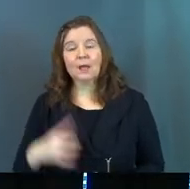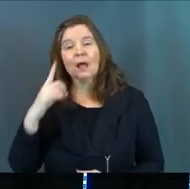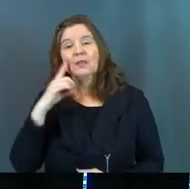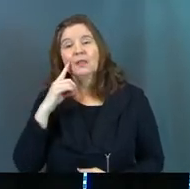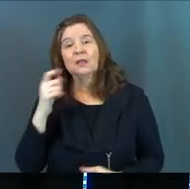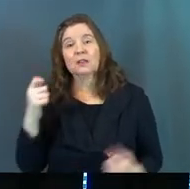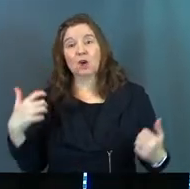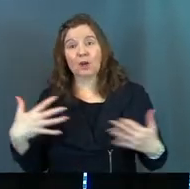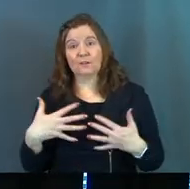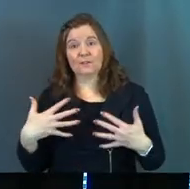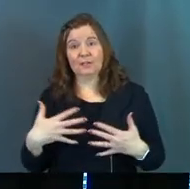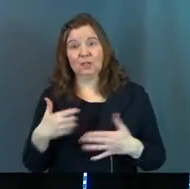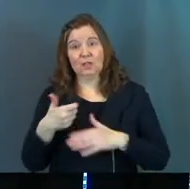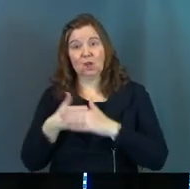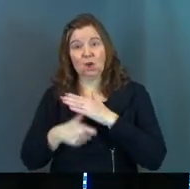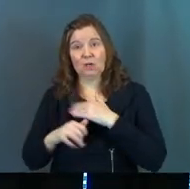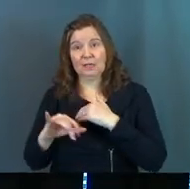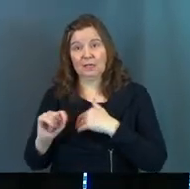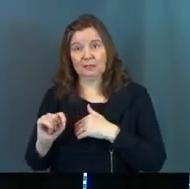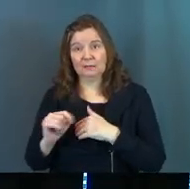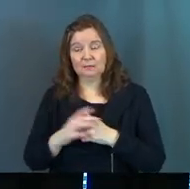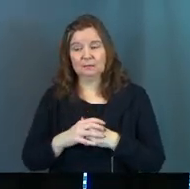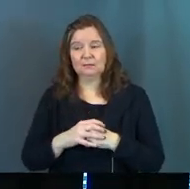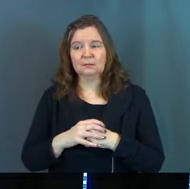I think there are fears that are underneath it